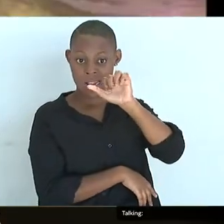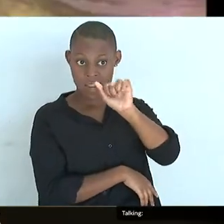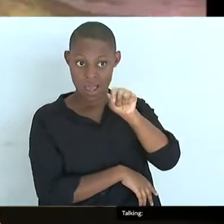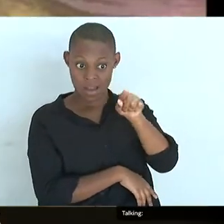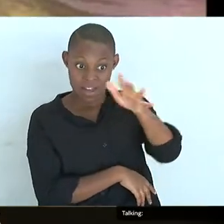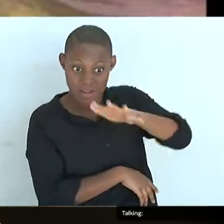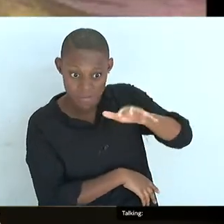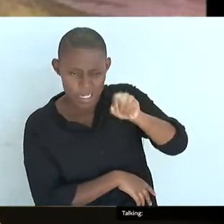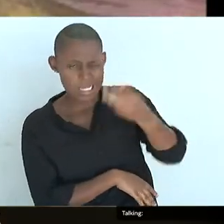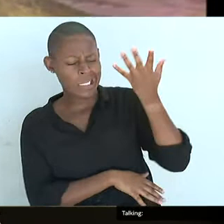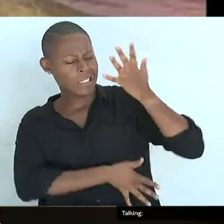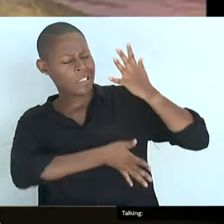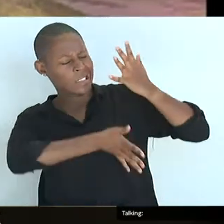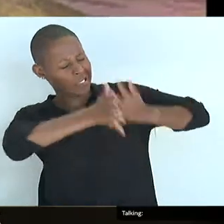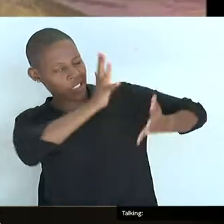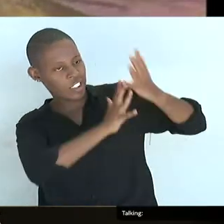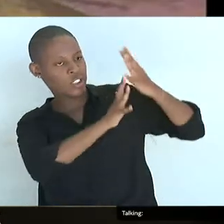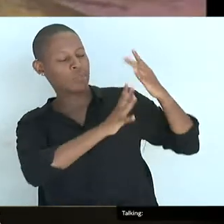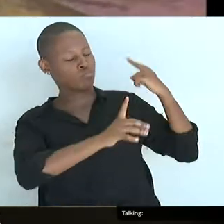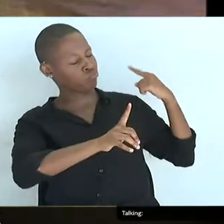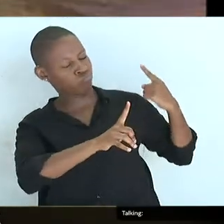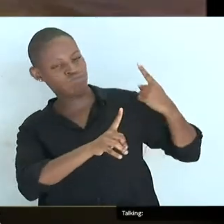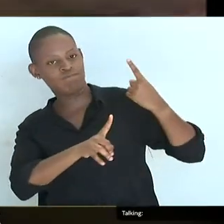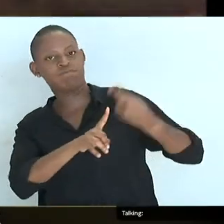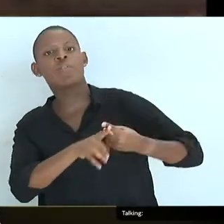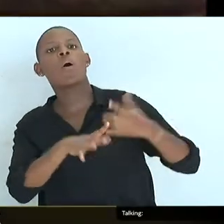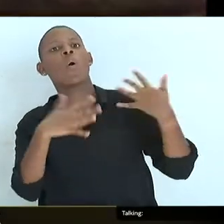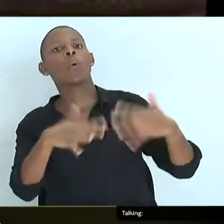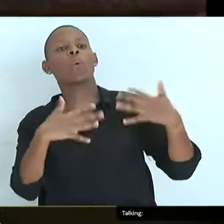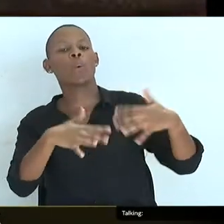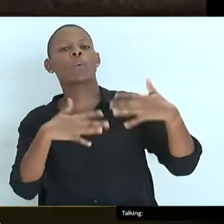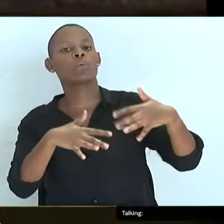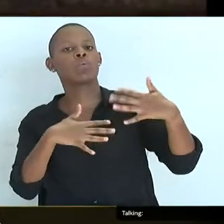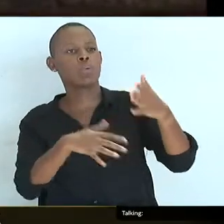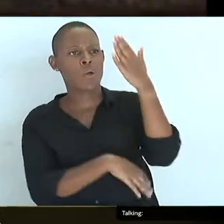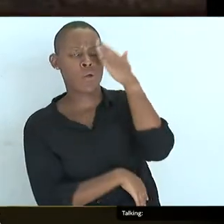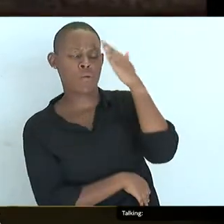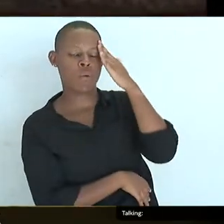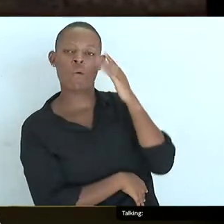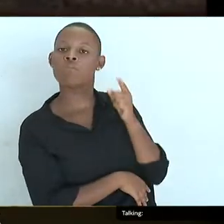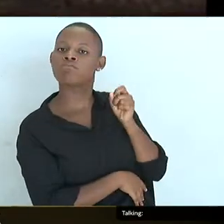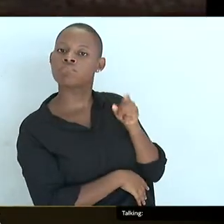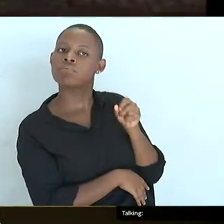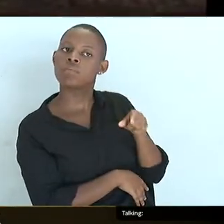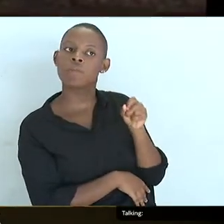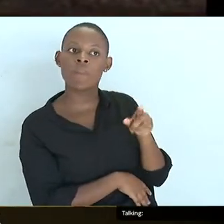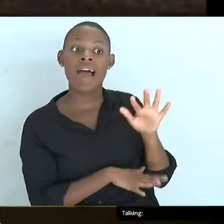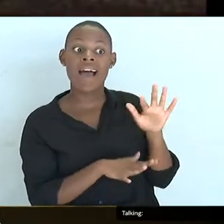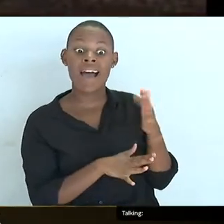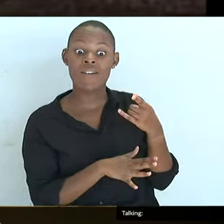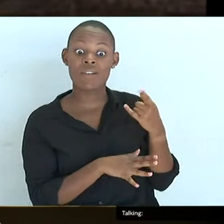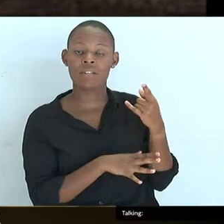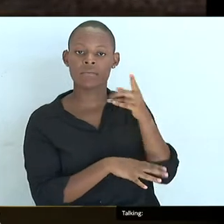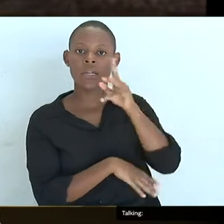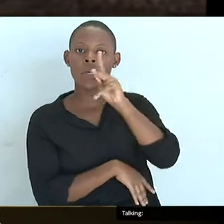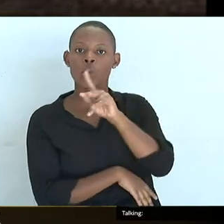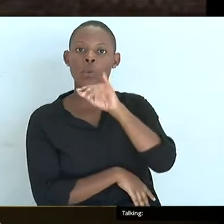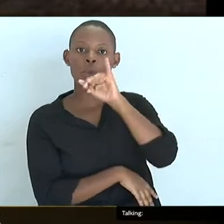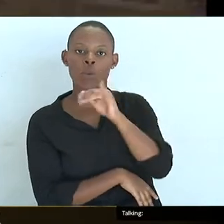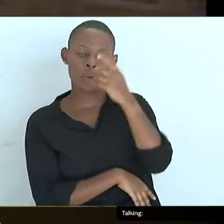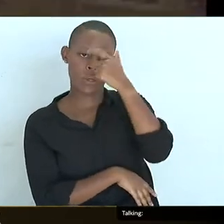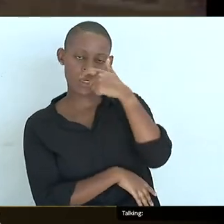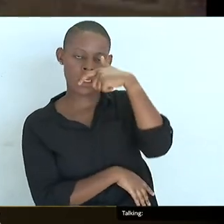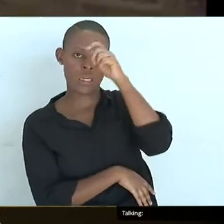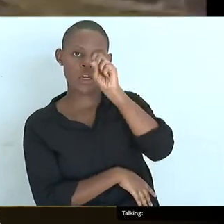rolling history, offering Ngwane, King Matiwana, a temporary home as he fled King Shaka and left